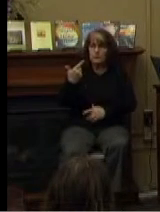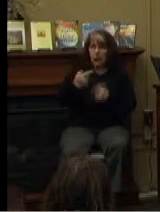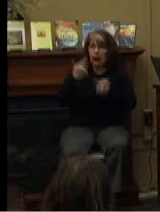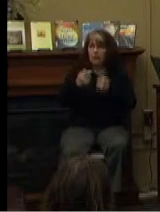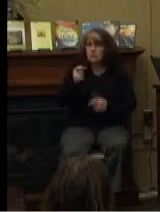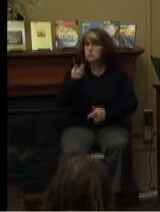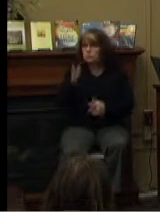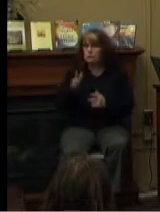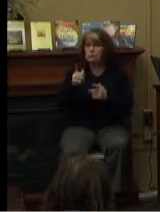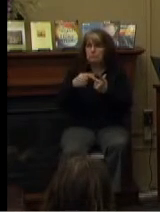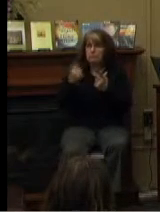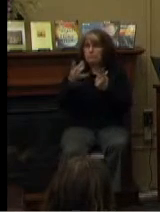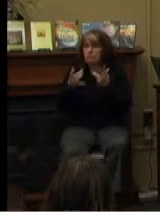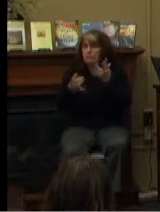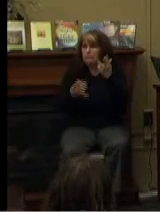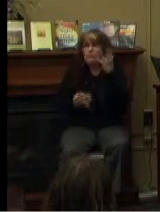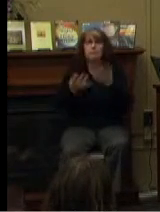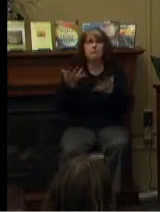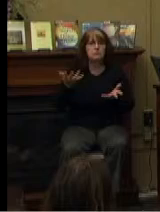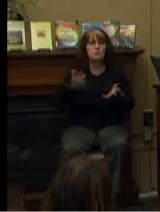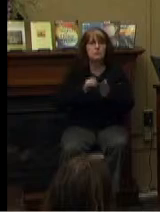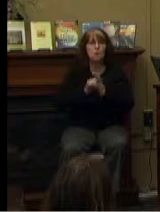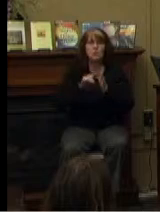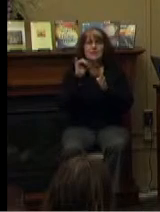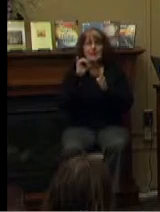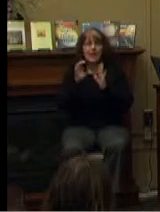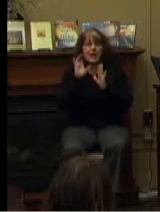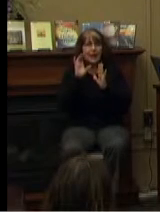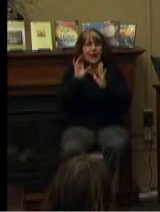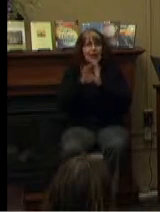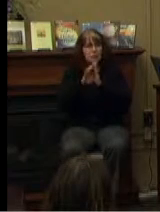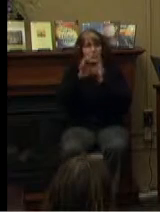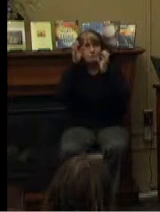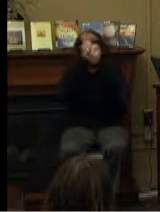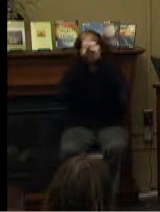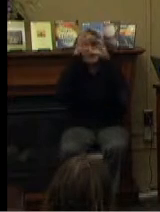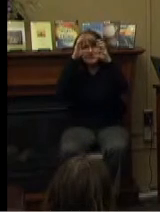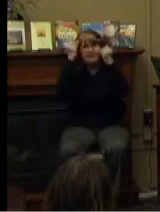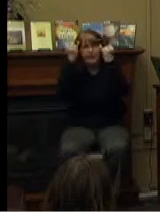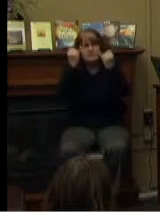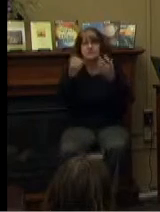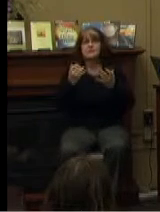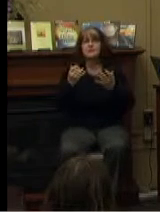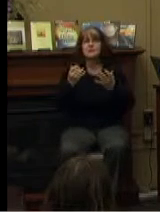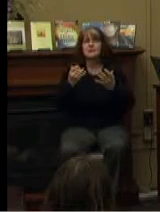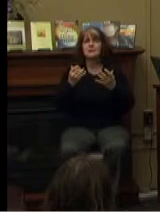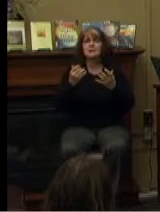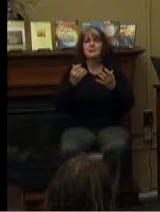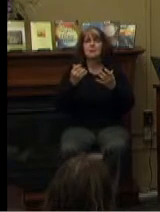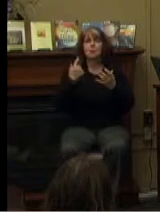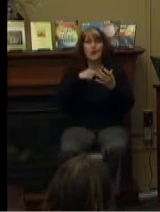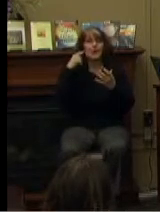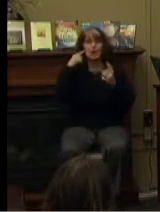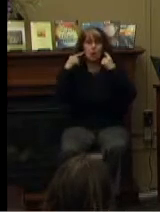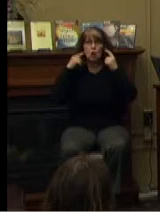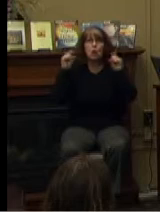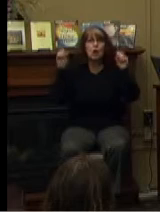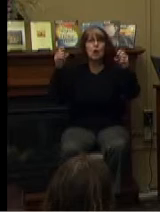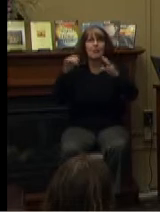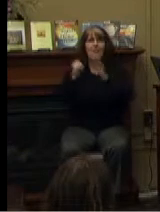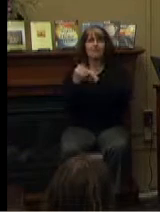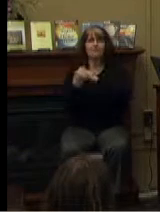this? And so those images and those representations that we hear, those are the things that kind of frame what those things are.